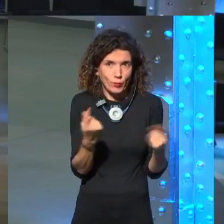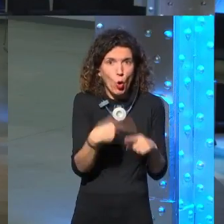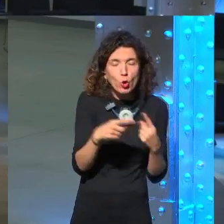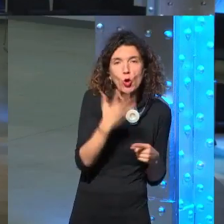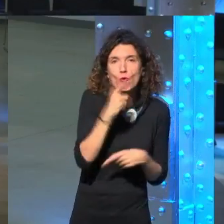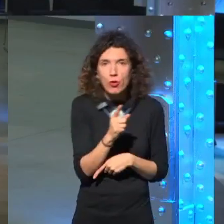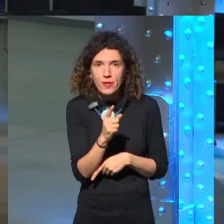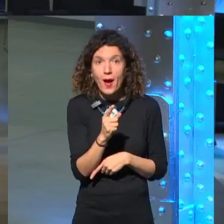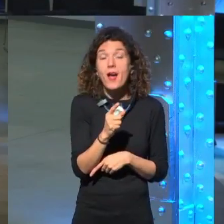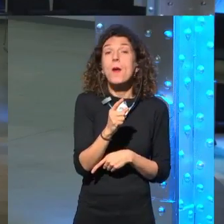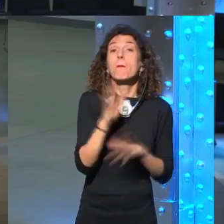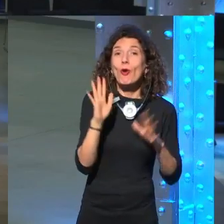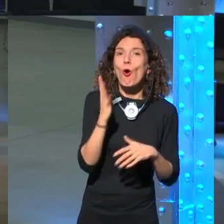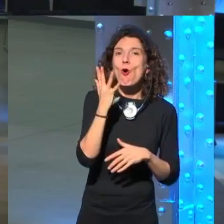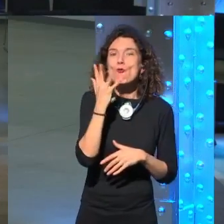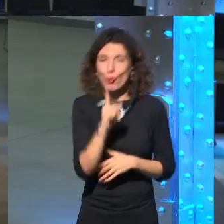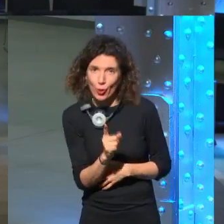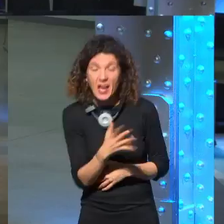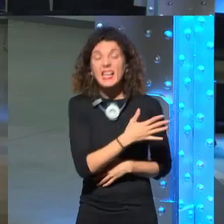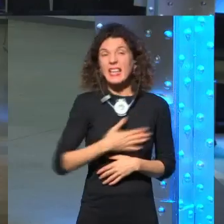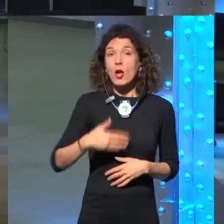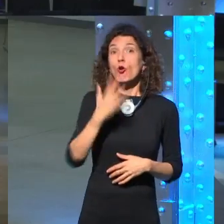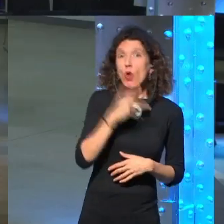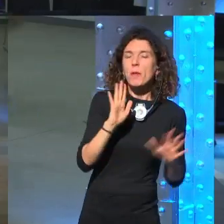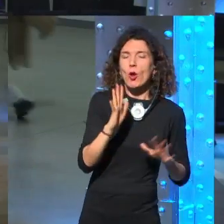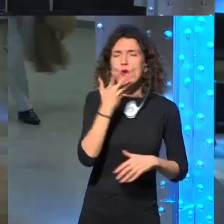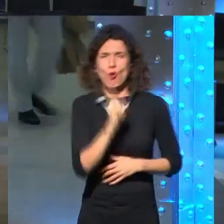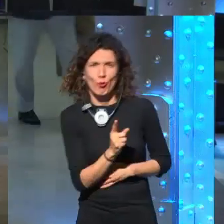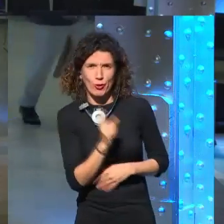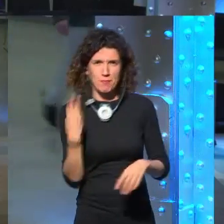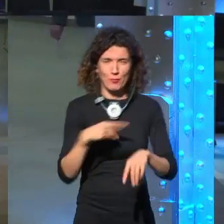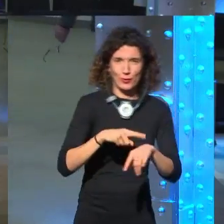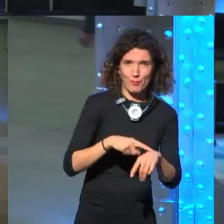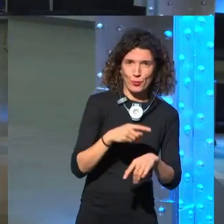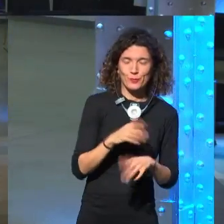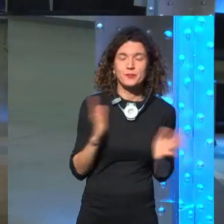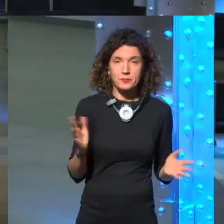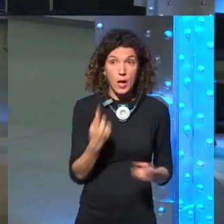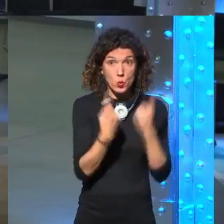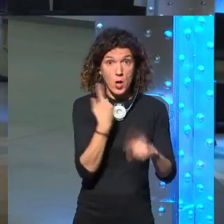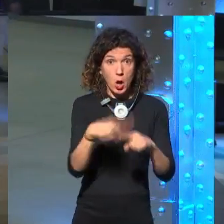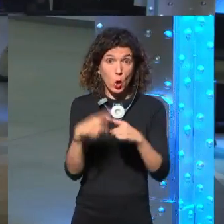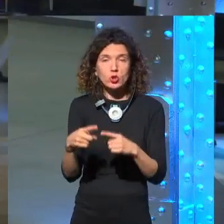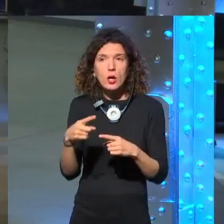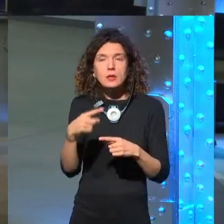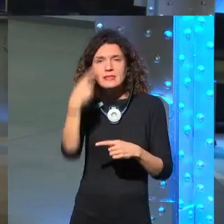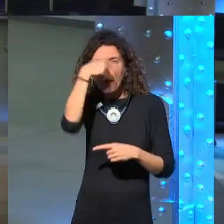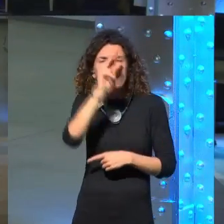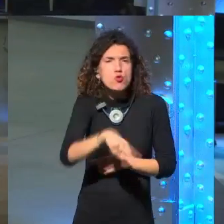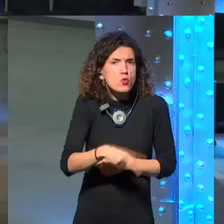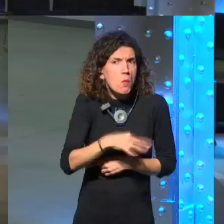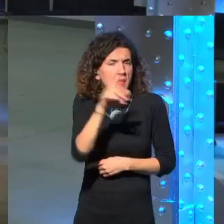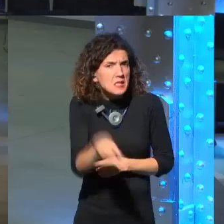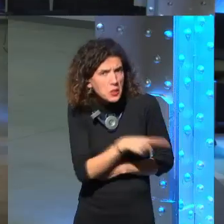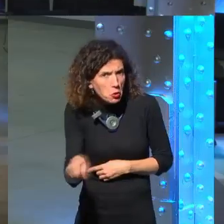after the known unknowns. Is there anything that we can't know? Maybe we can know everything. One of the